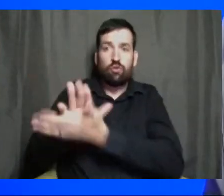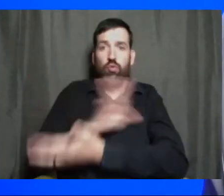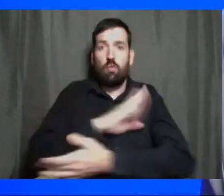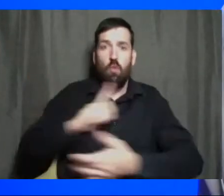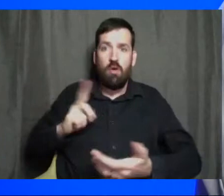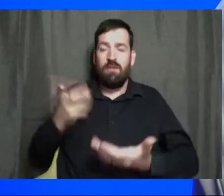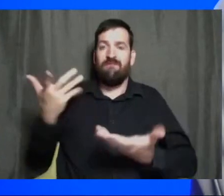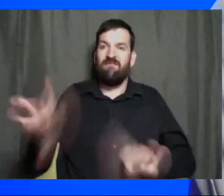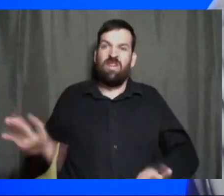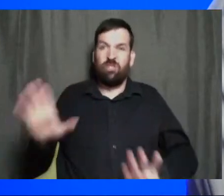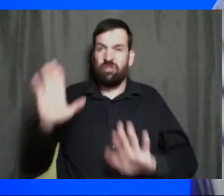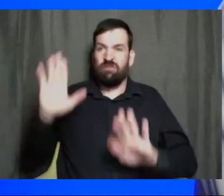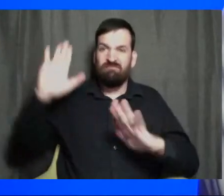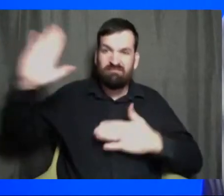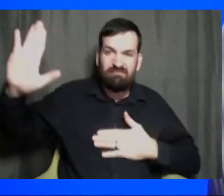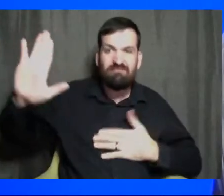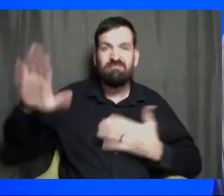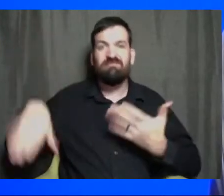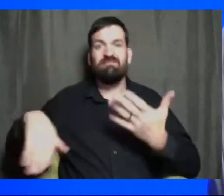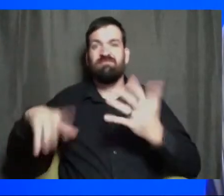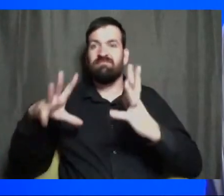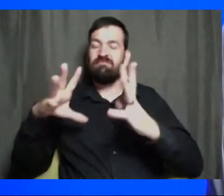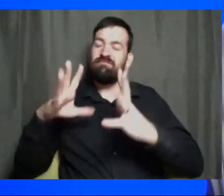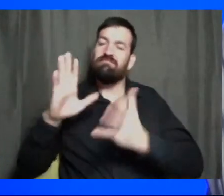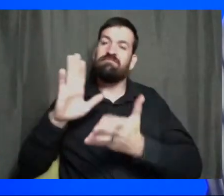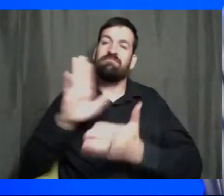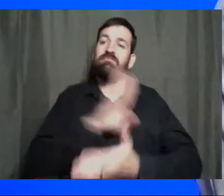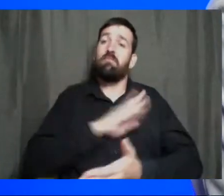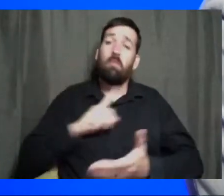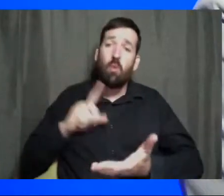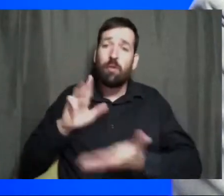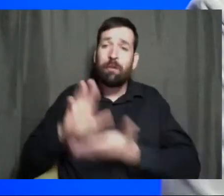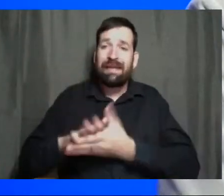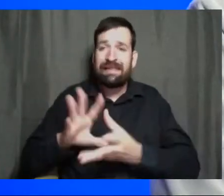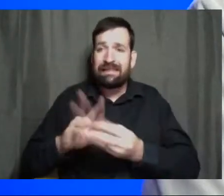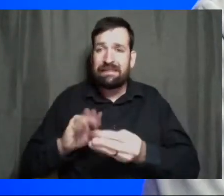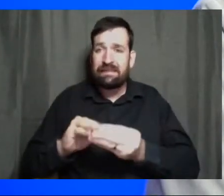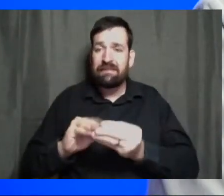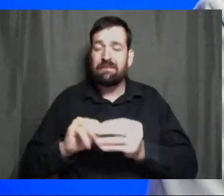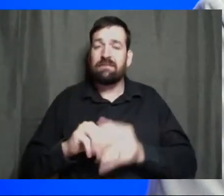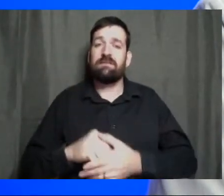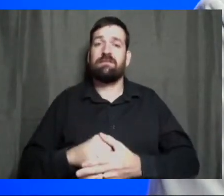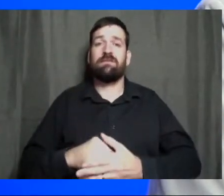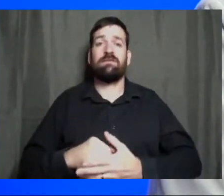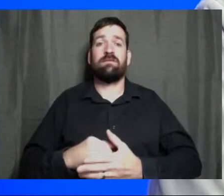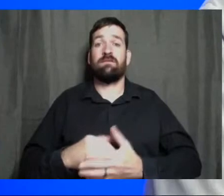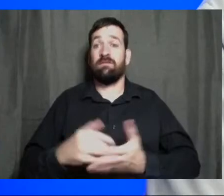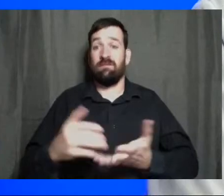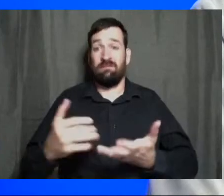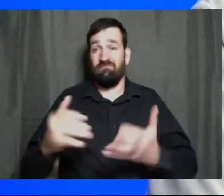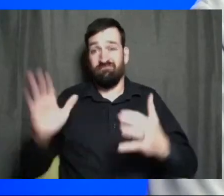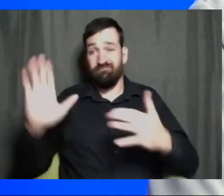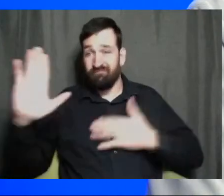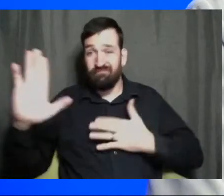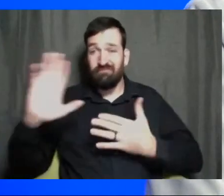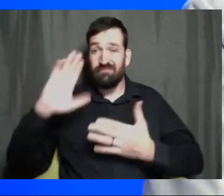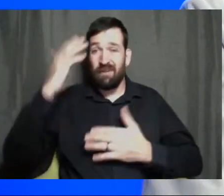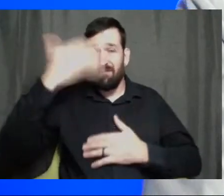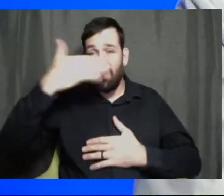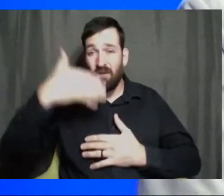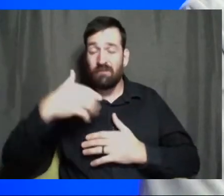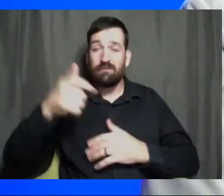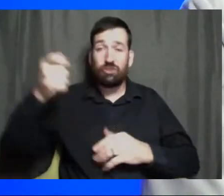in school board meetings, I've testified before attorneys and judges